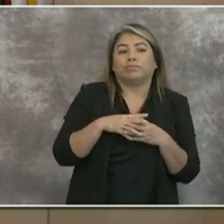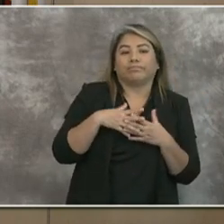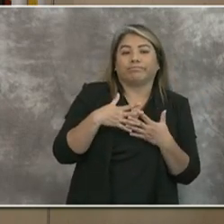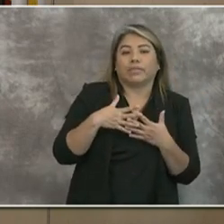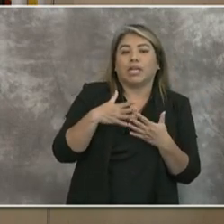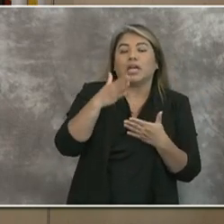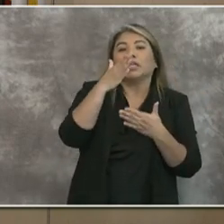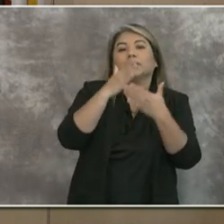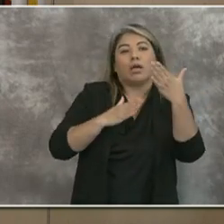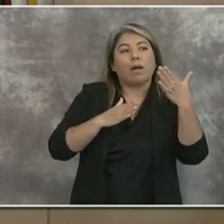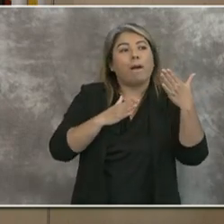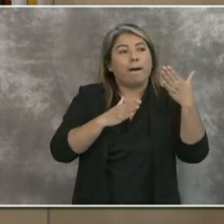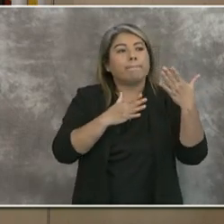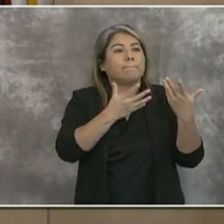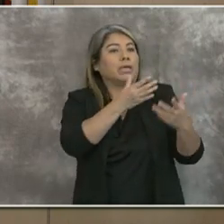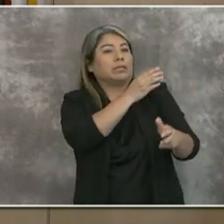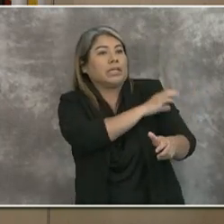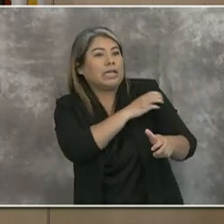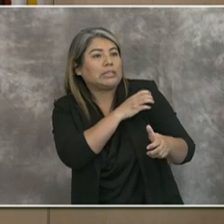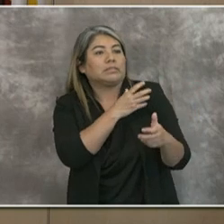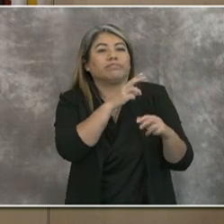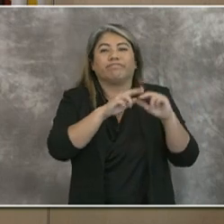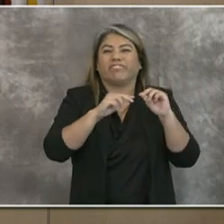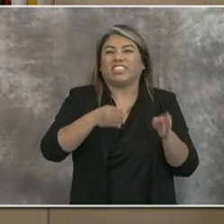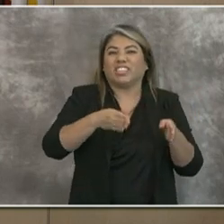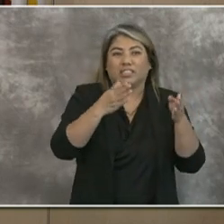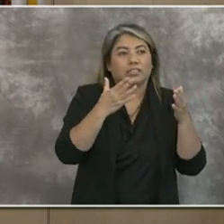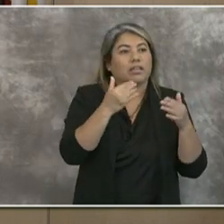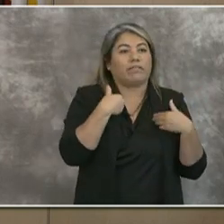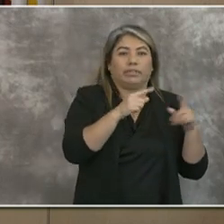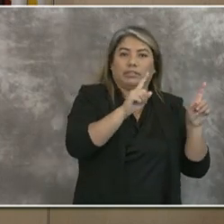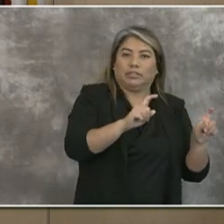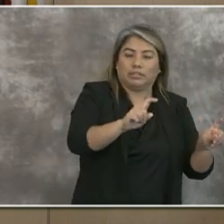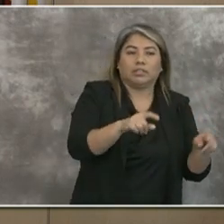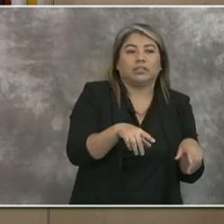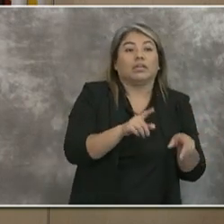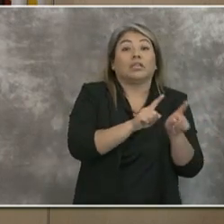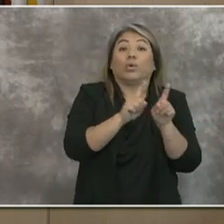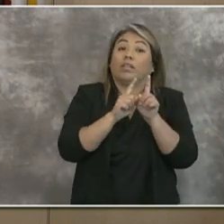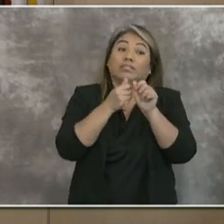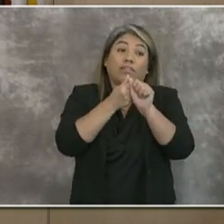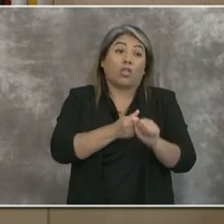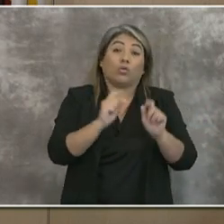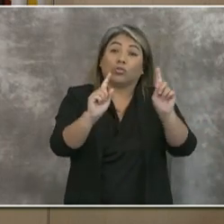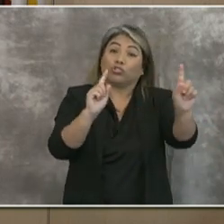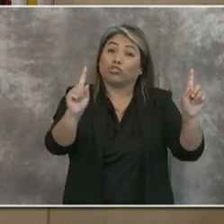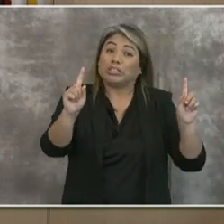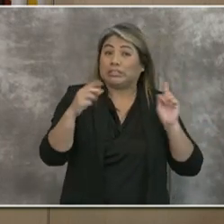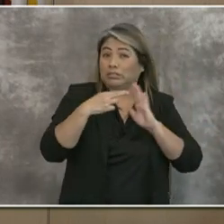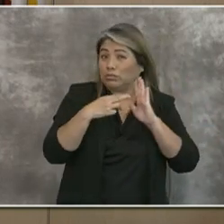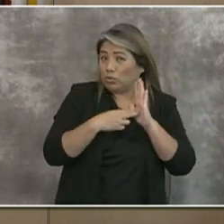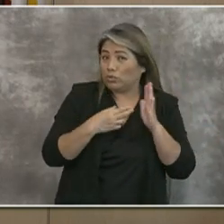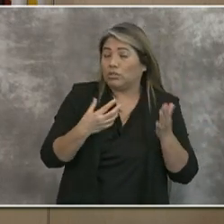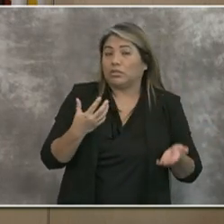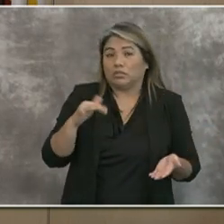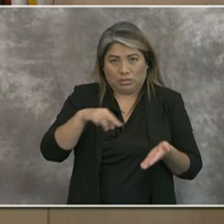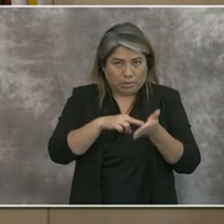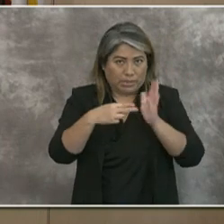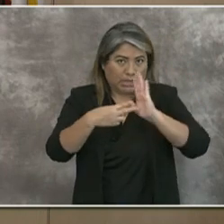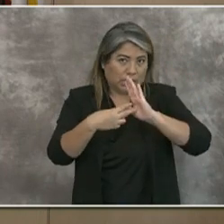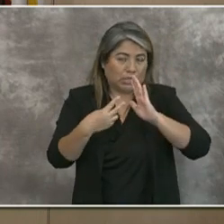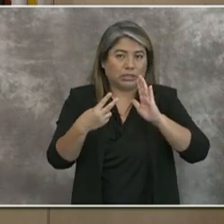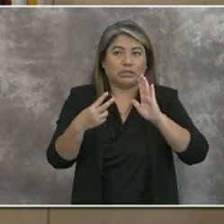some facilities conduct screenings, as well as social distancing. So that means the